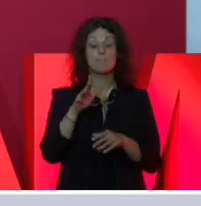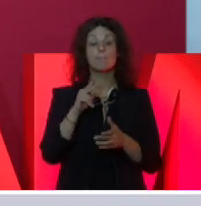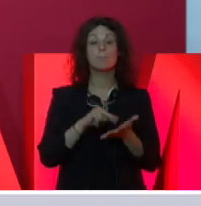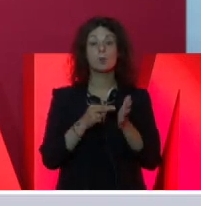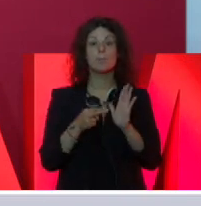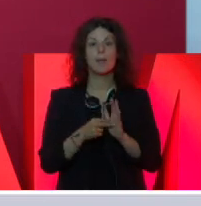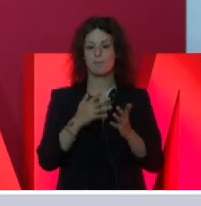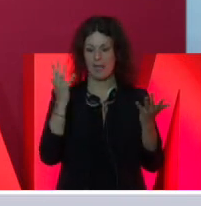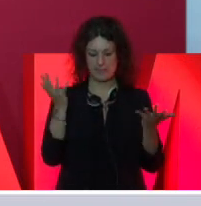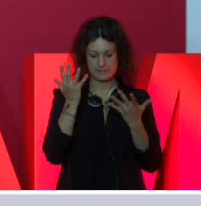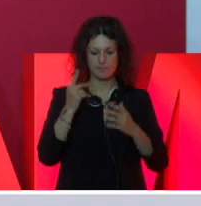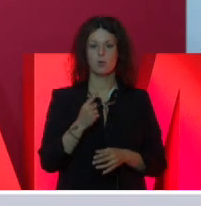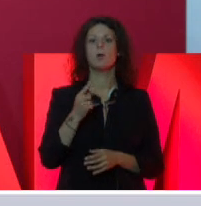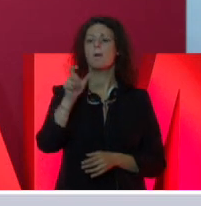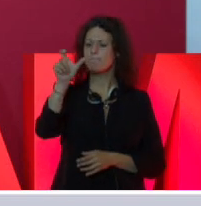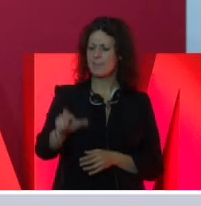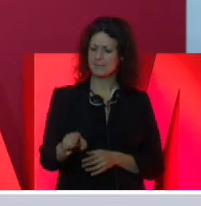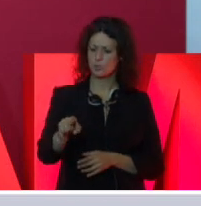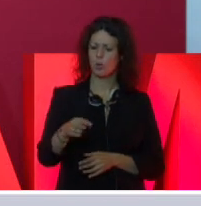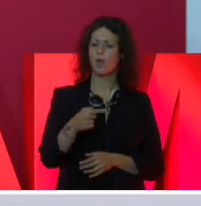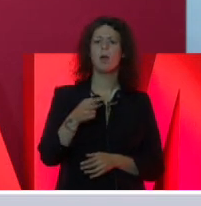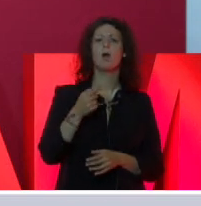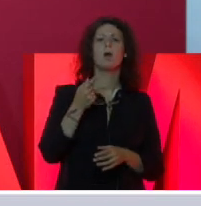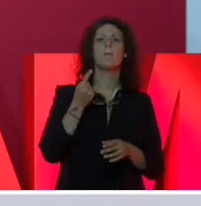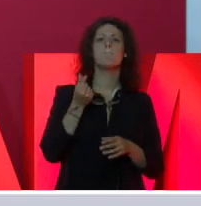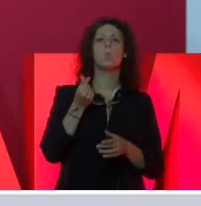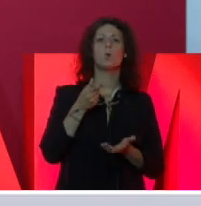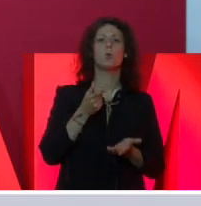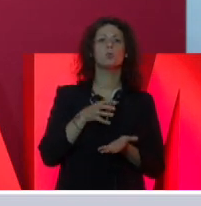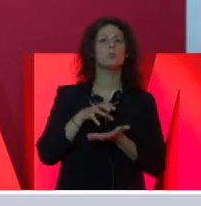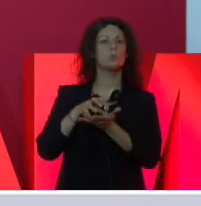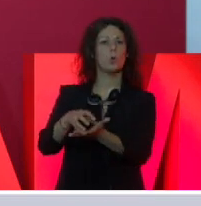ask, would you please explain why a loan